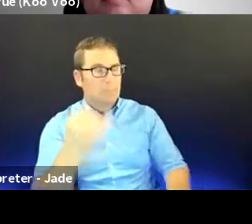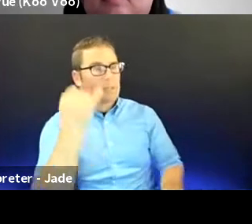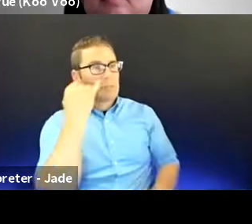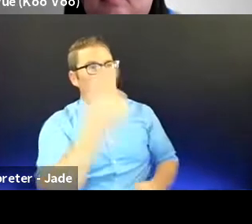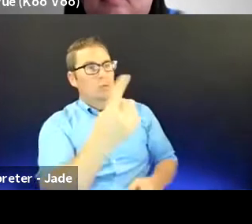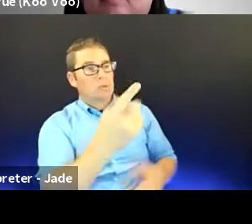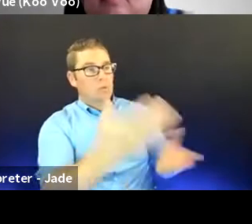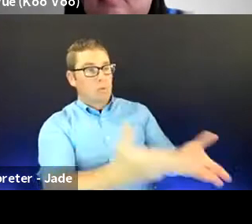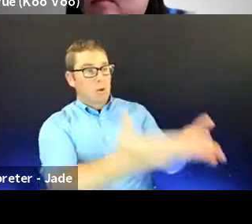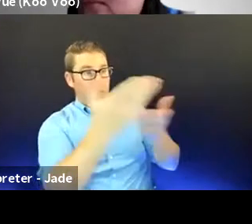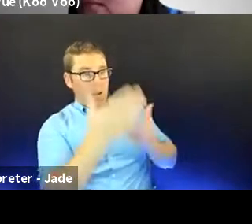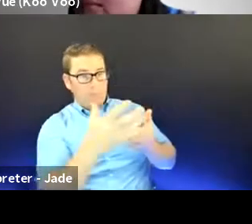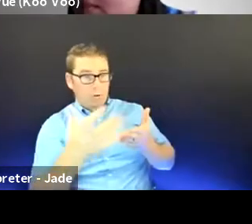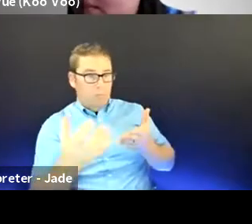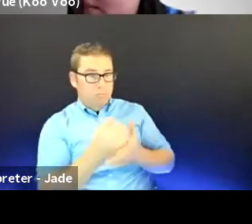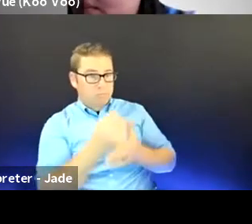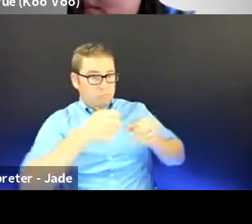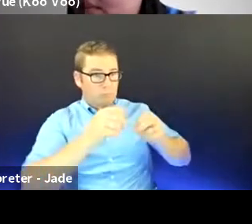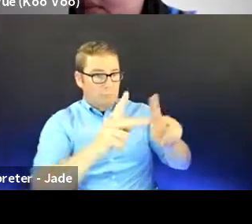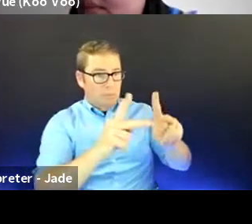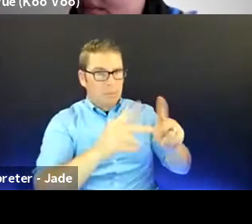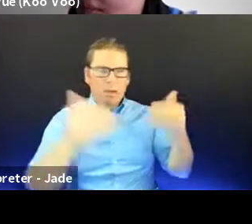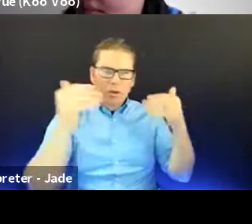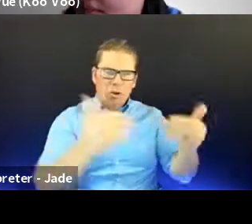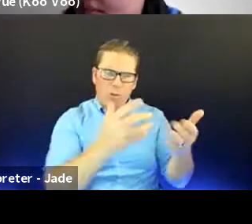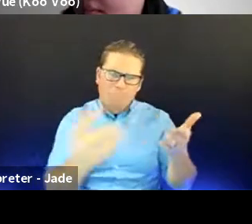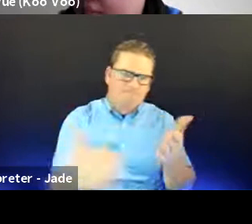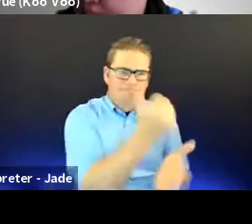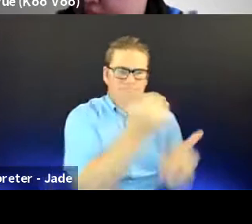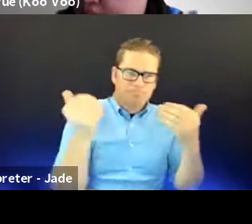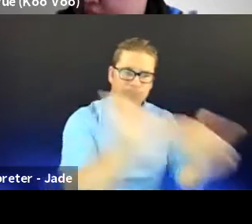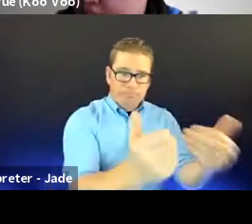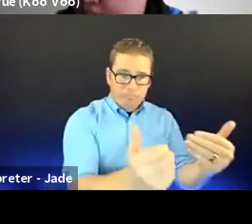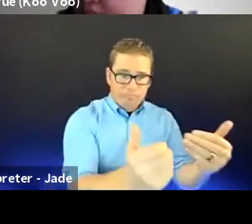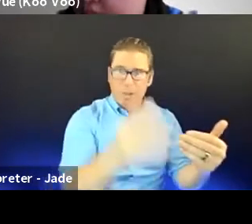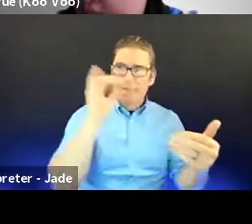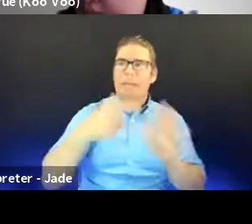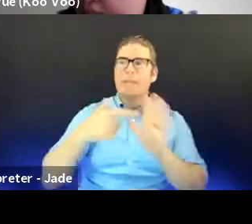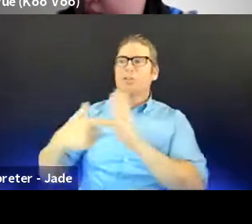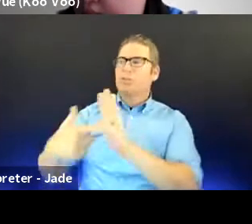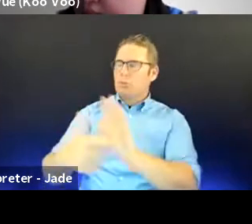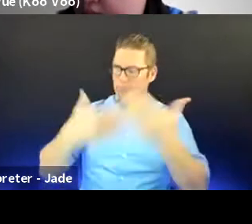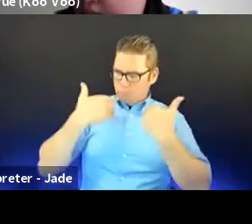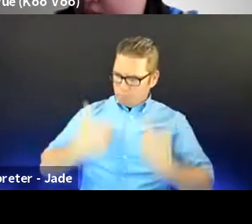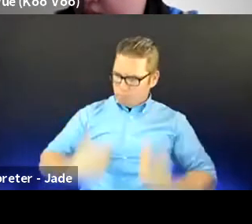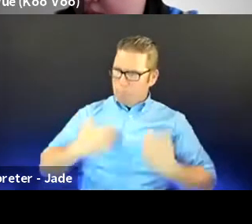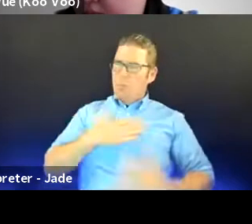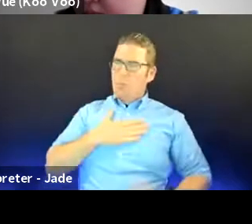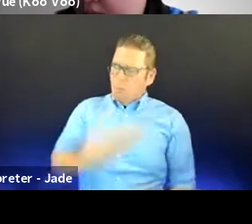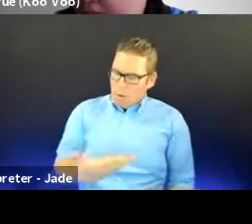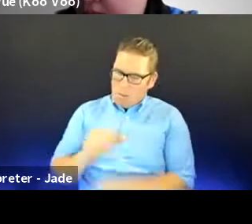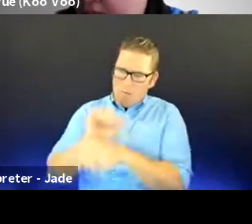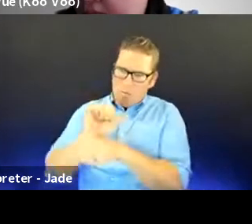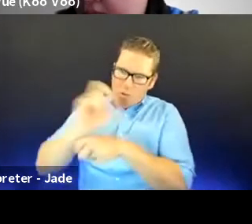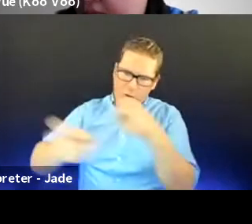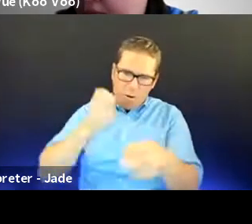it and you'll demonstrate to others that you're willing and have a desire to work hard. And when you finish that assignment, ask your